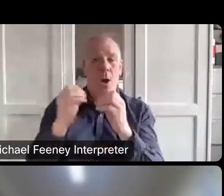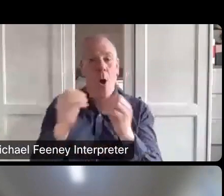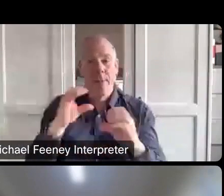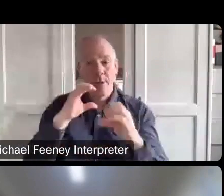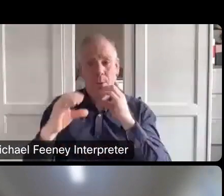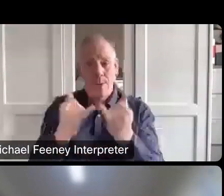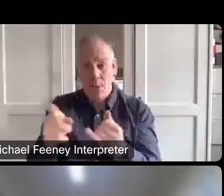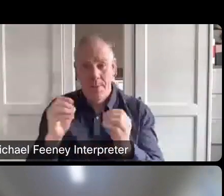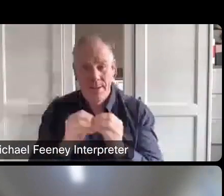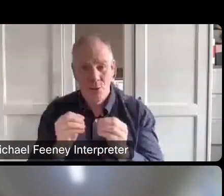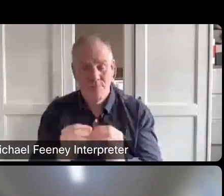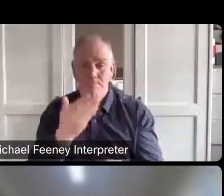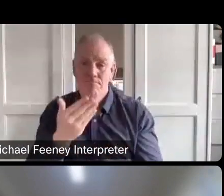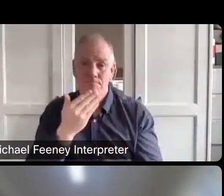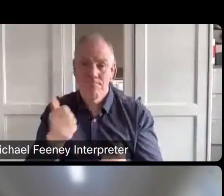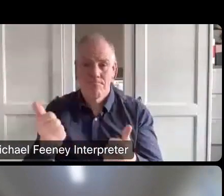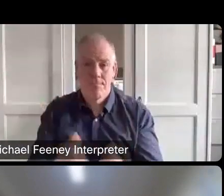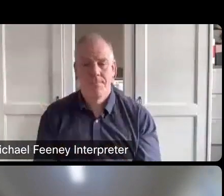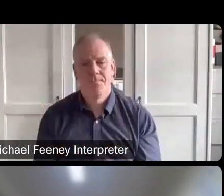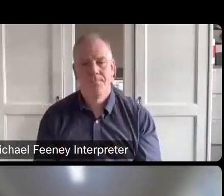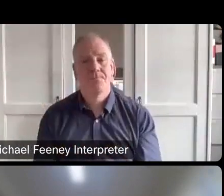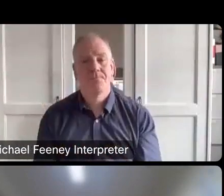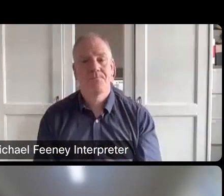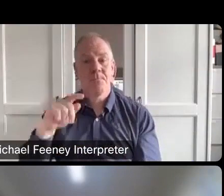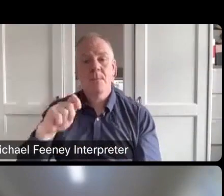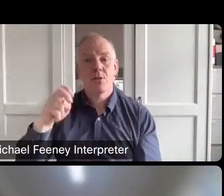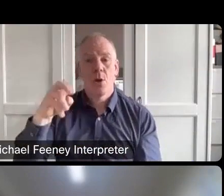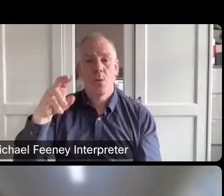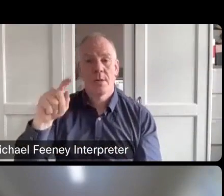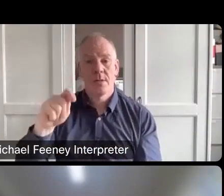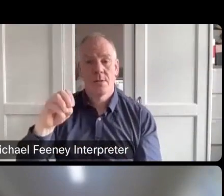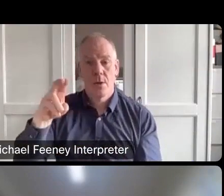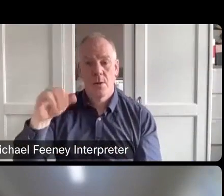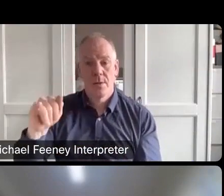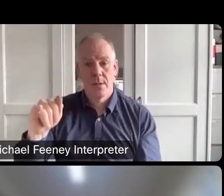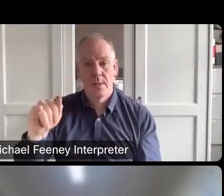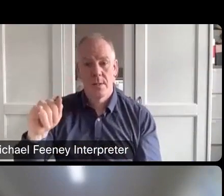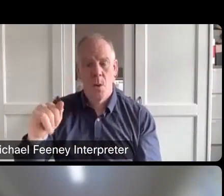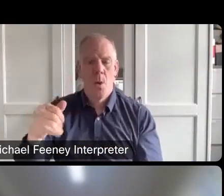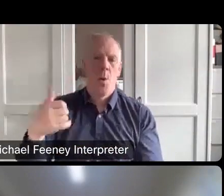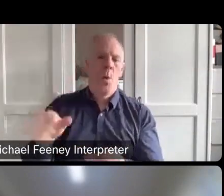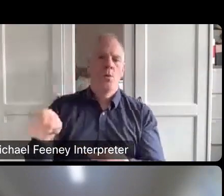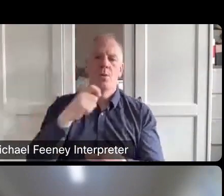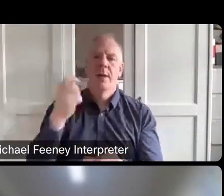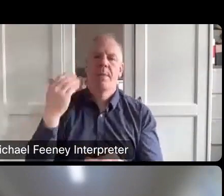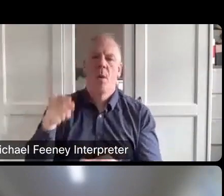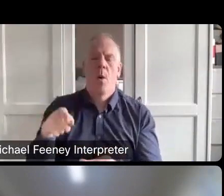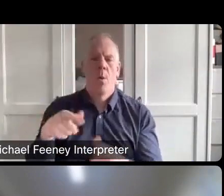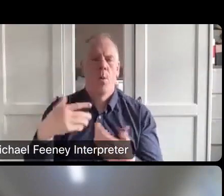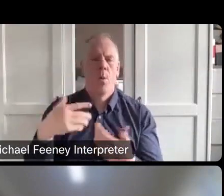you said, and thank you for that. And Tony, just to you again, I was impressed by what you said earlier about this